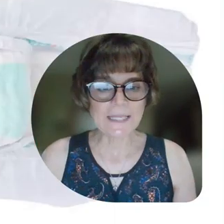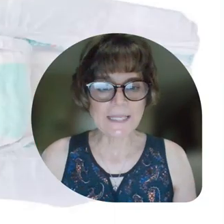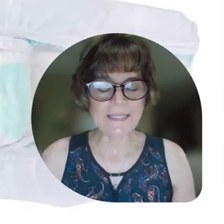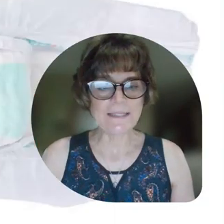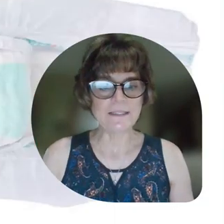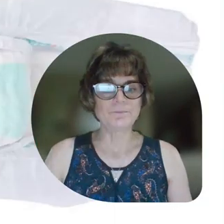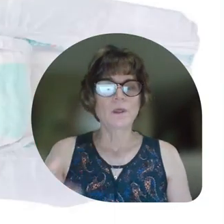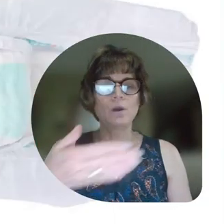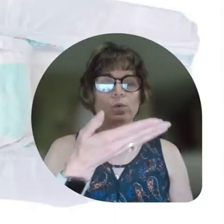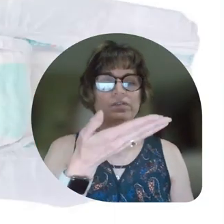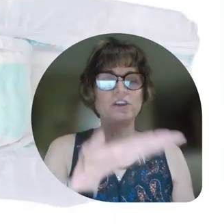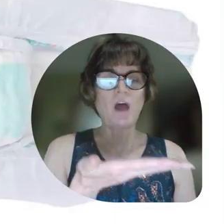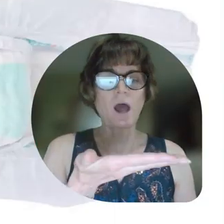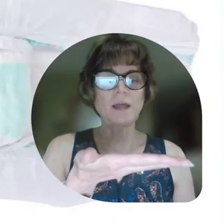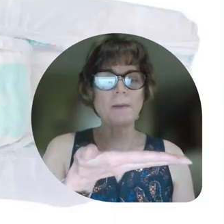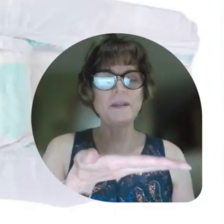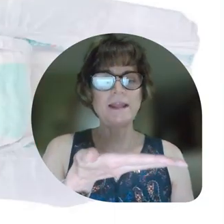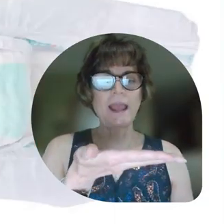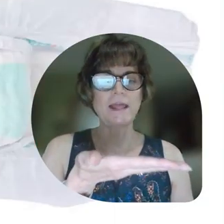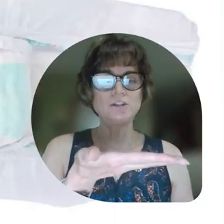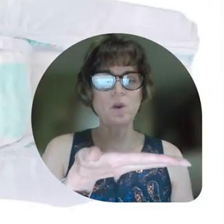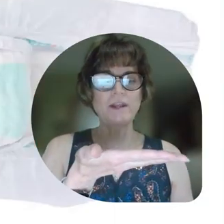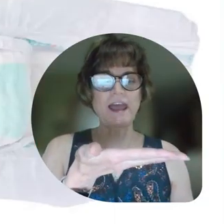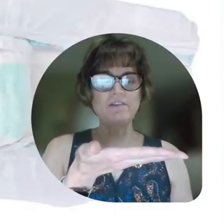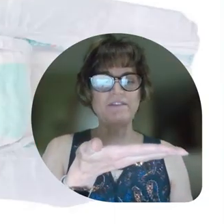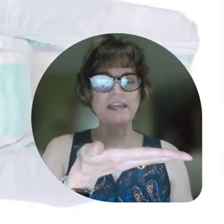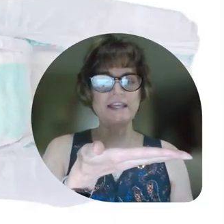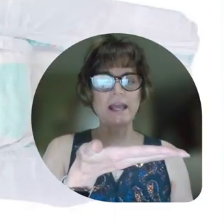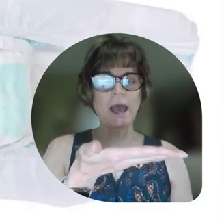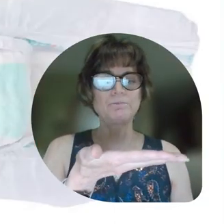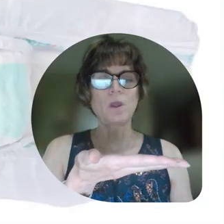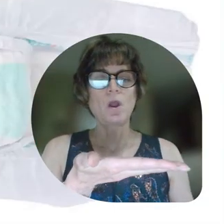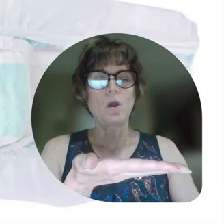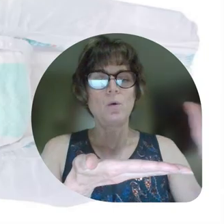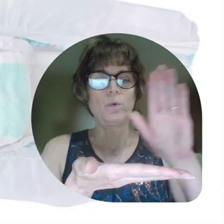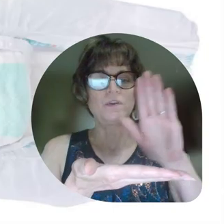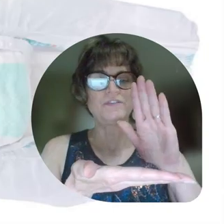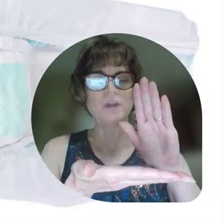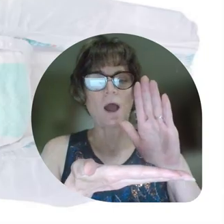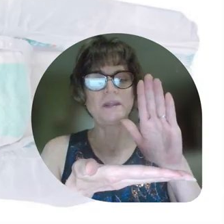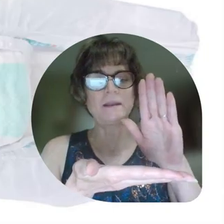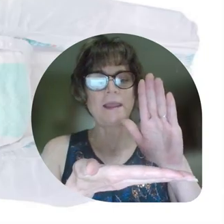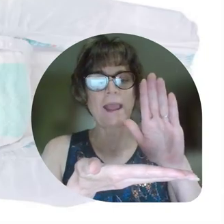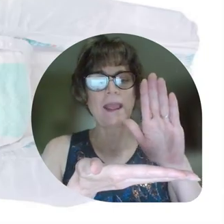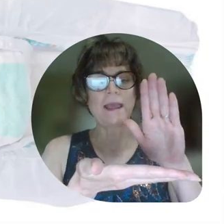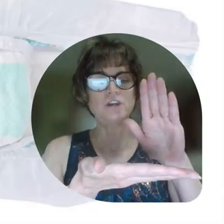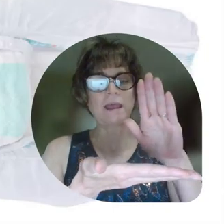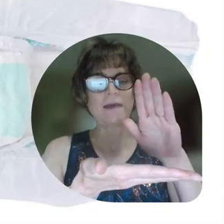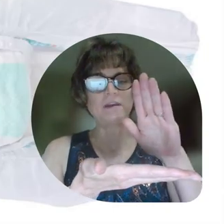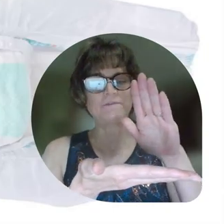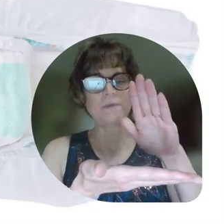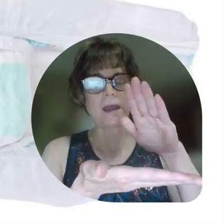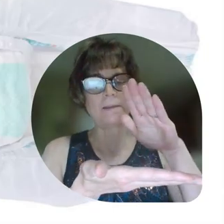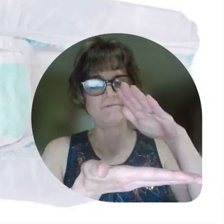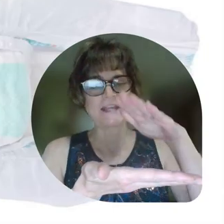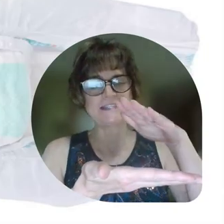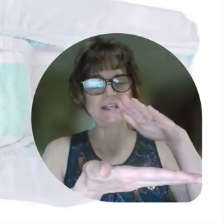Clean. With your non-dominant hand, you're going to have it facing up. with your dominant hand, you're going to have